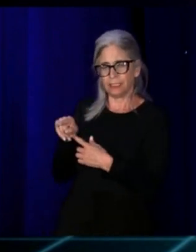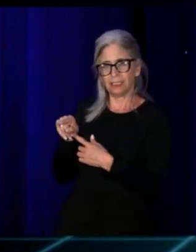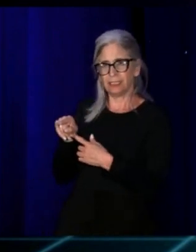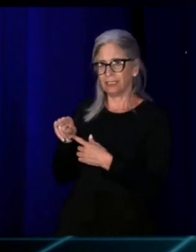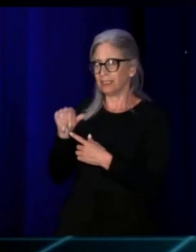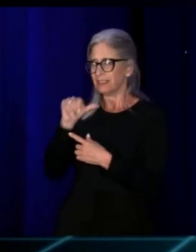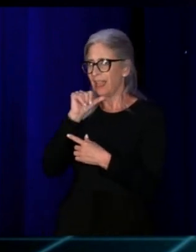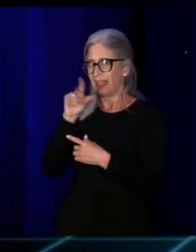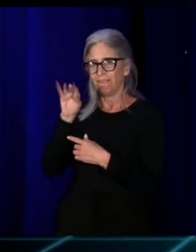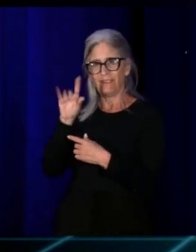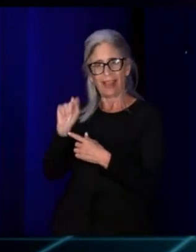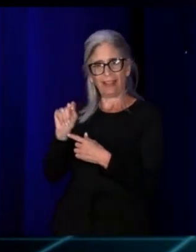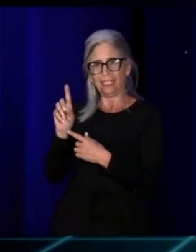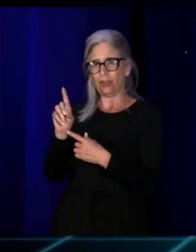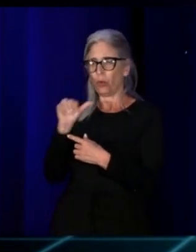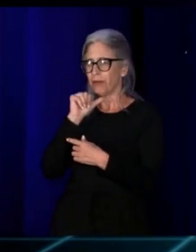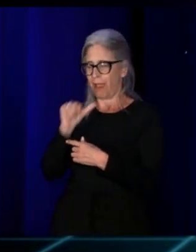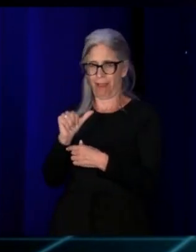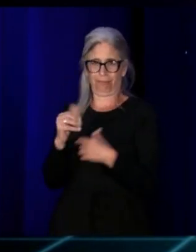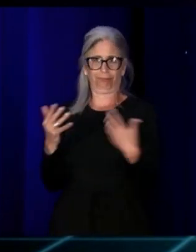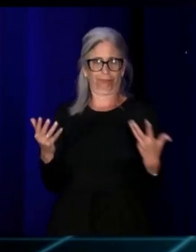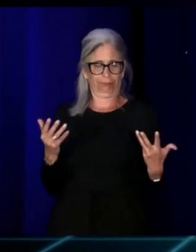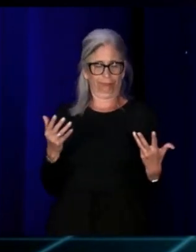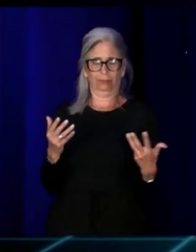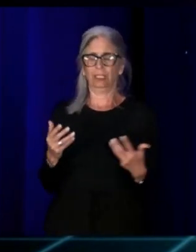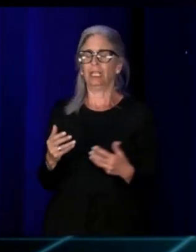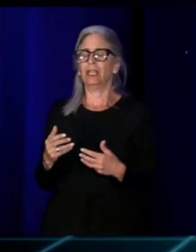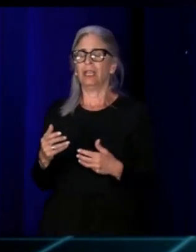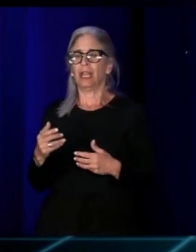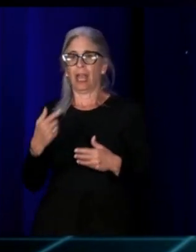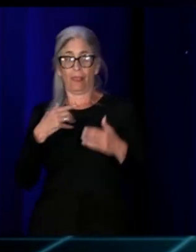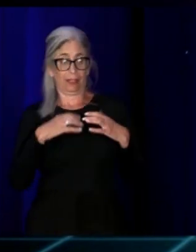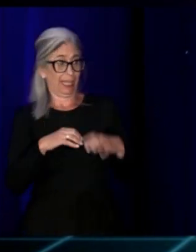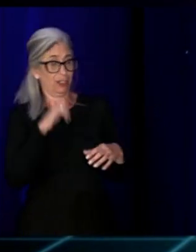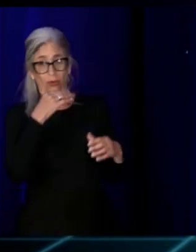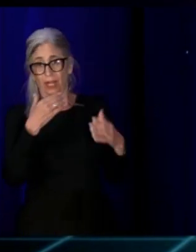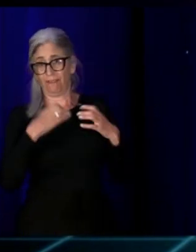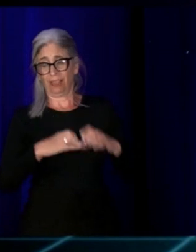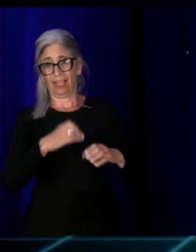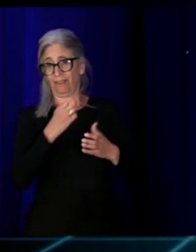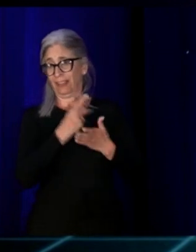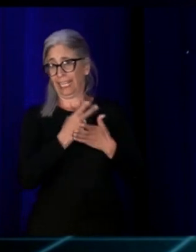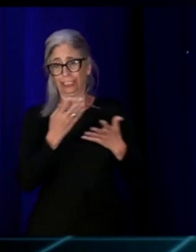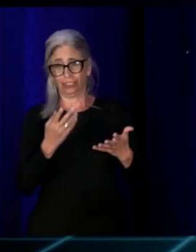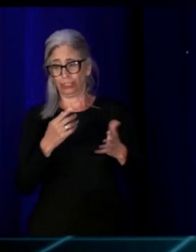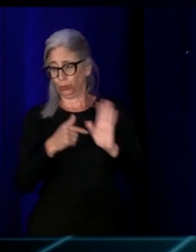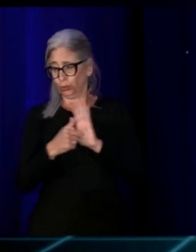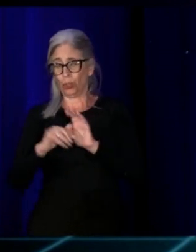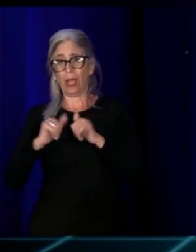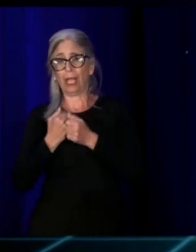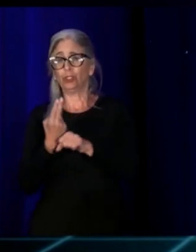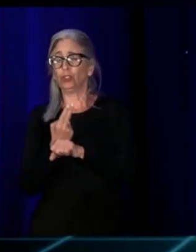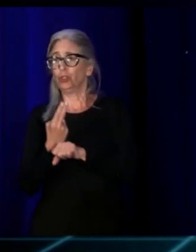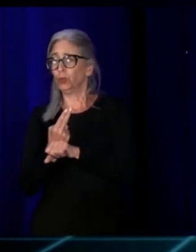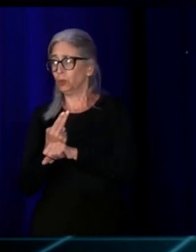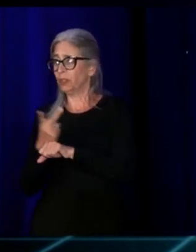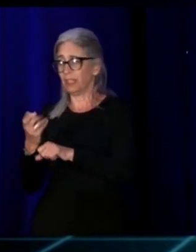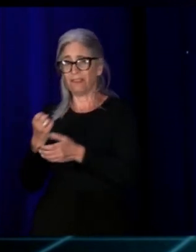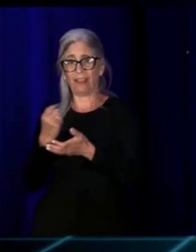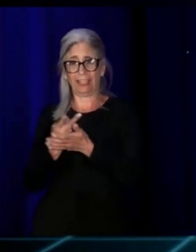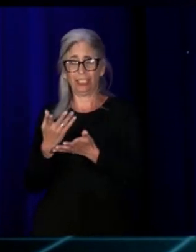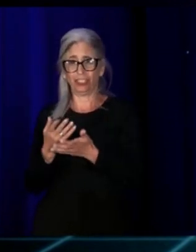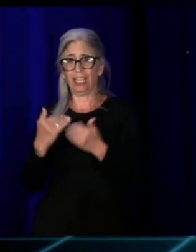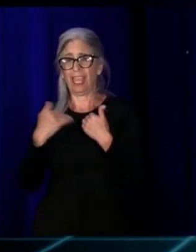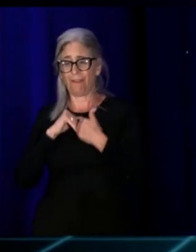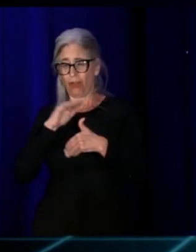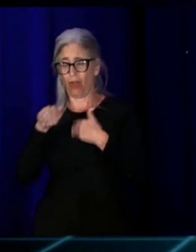invalid state or not. This is the kind of thing you could do on the client, but I have no client validations just to demonstrate how you can use server-side validations and have